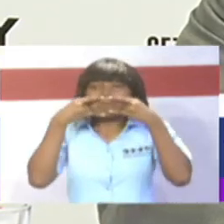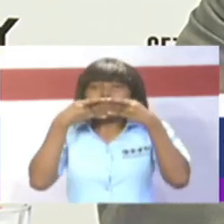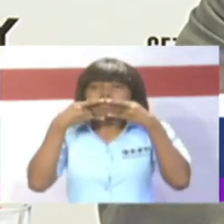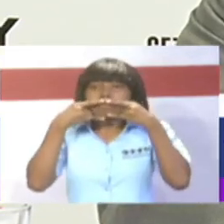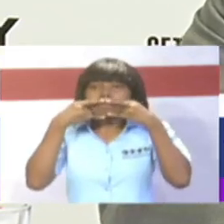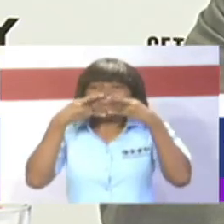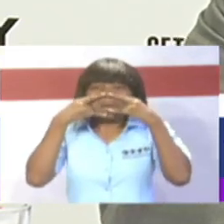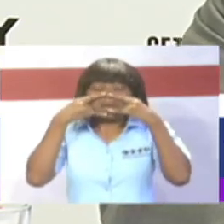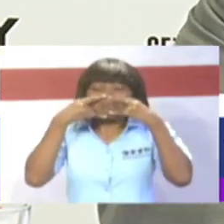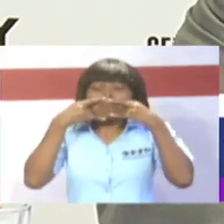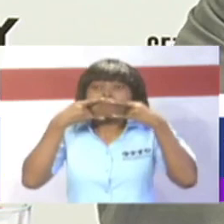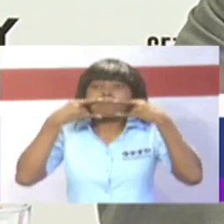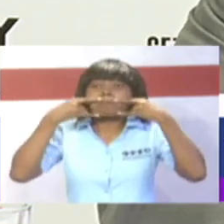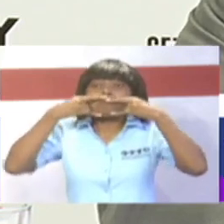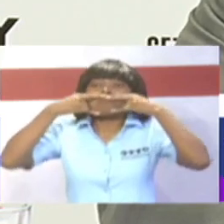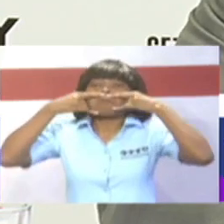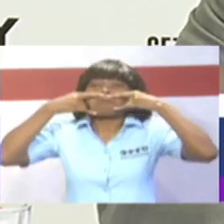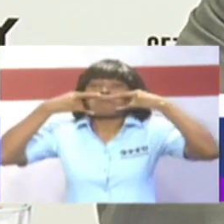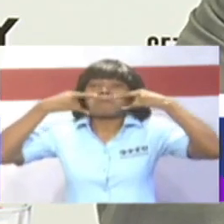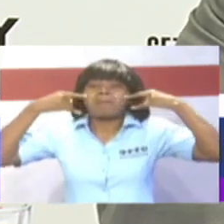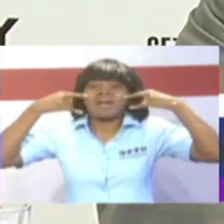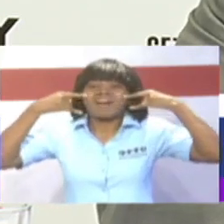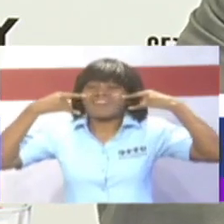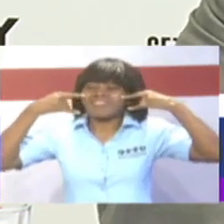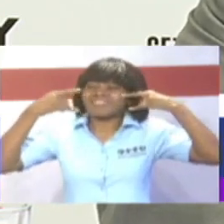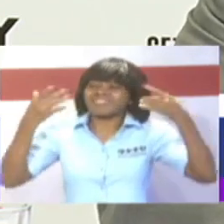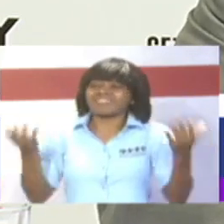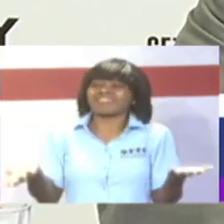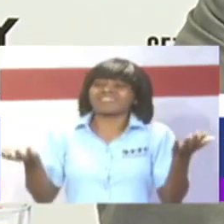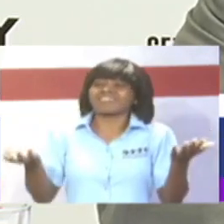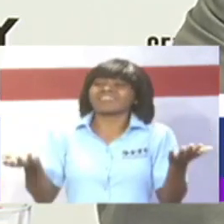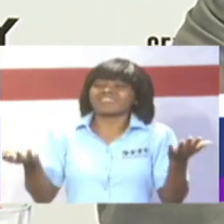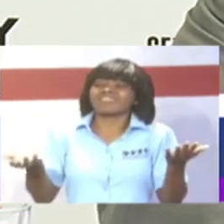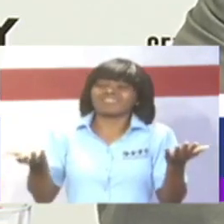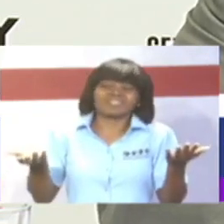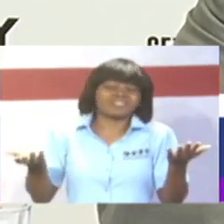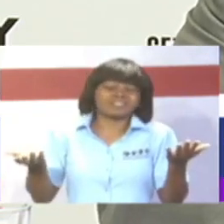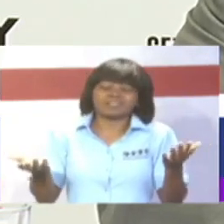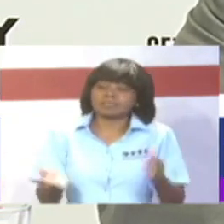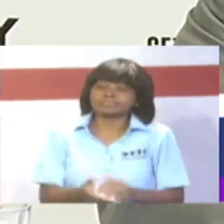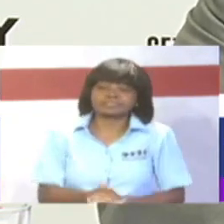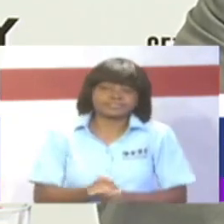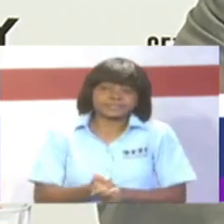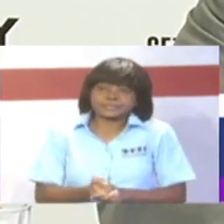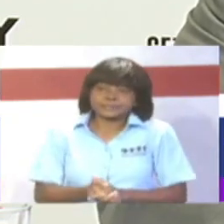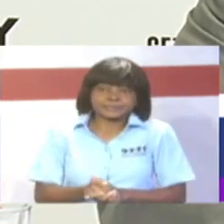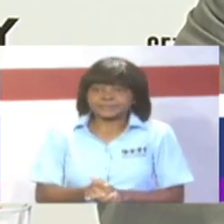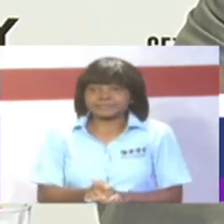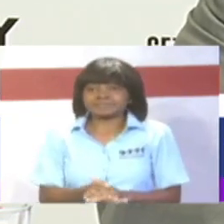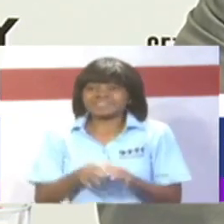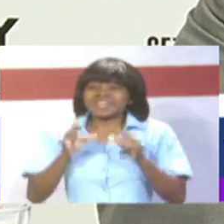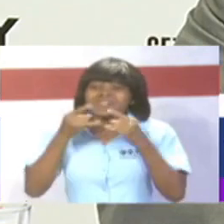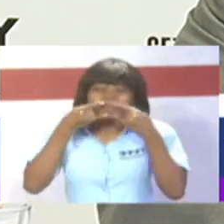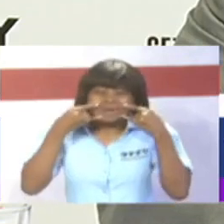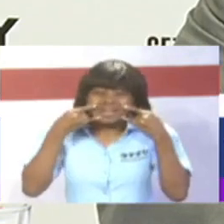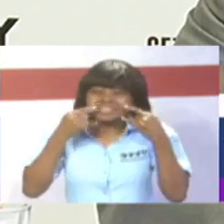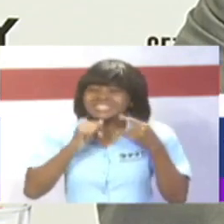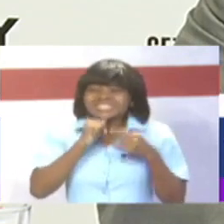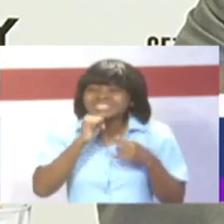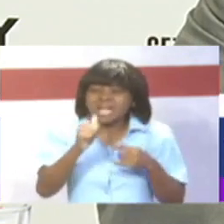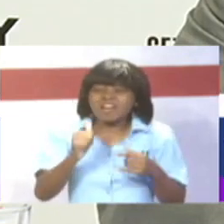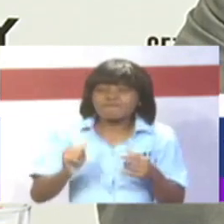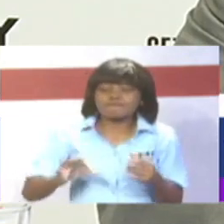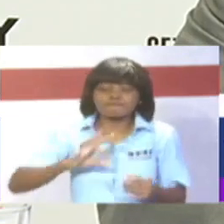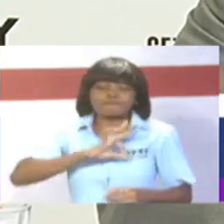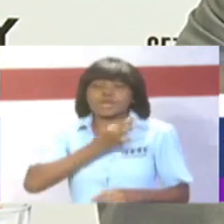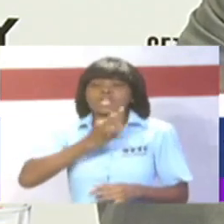which is essentially completely useless. That nullifies wearing a mask. The mask isn't a decoration. The mask actually serves a purpose, and that purpose is